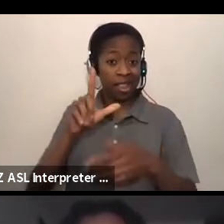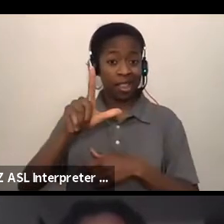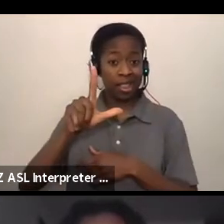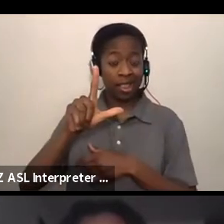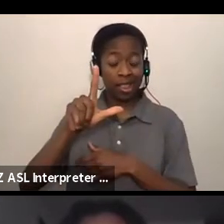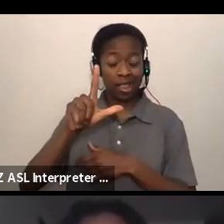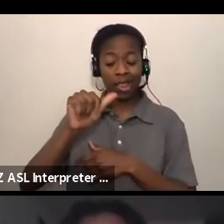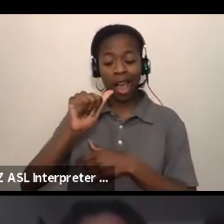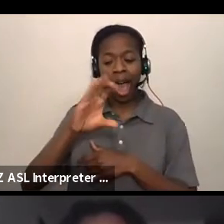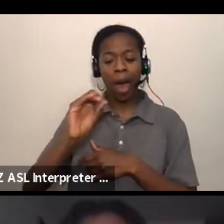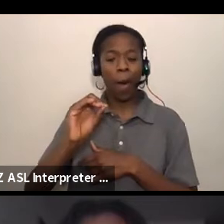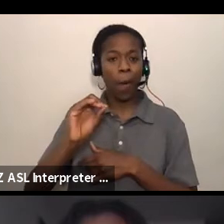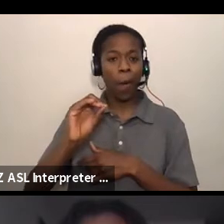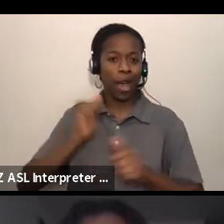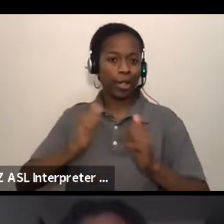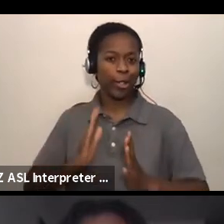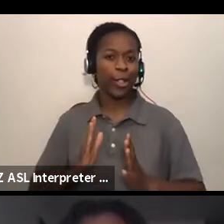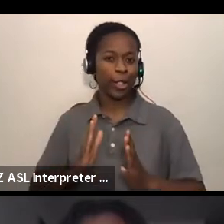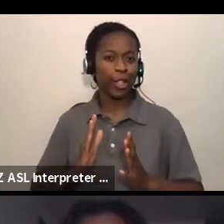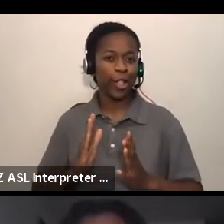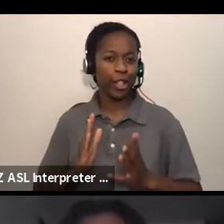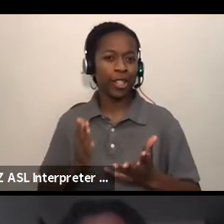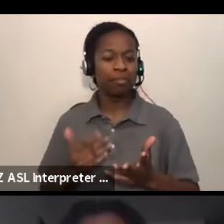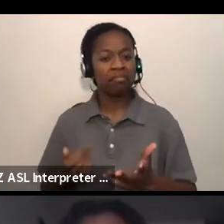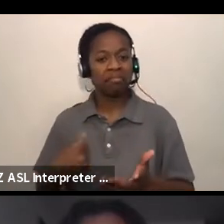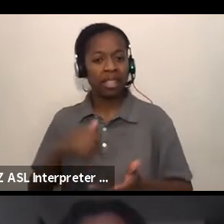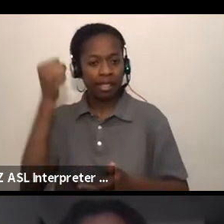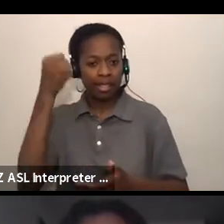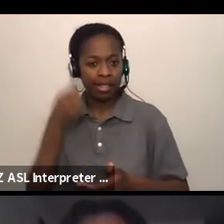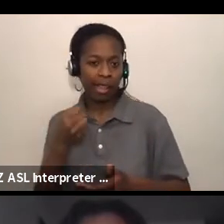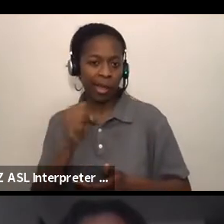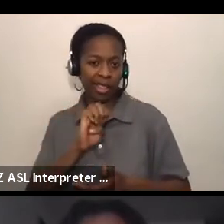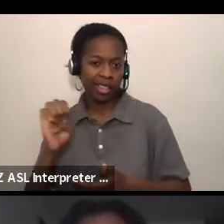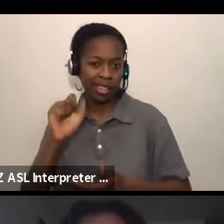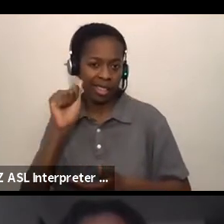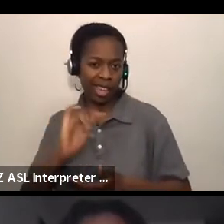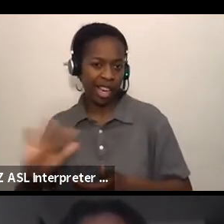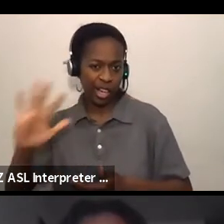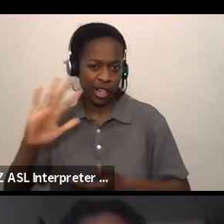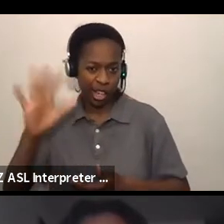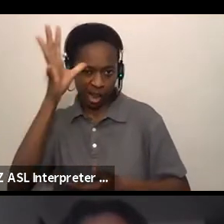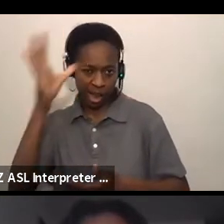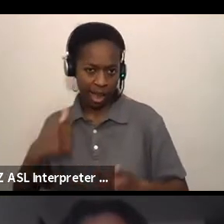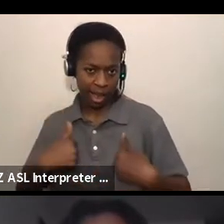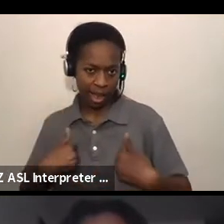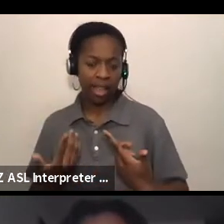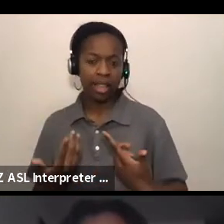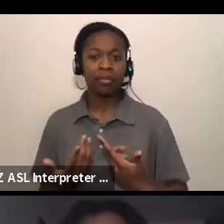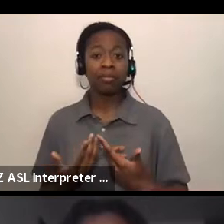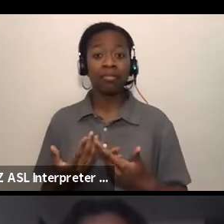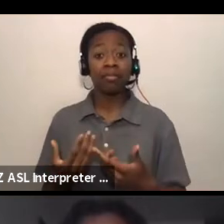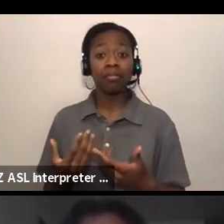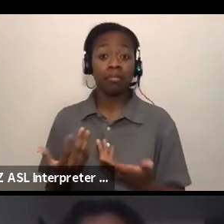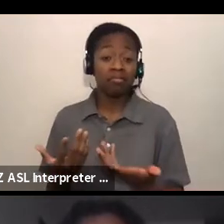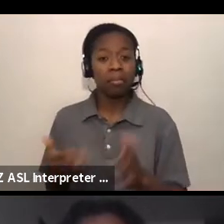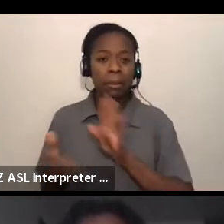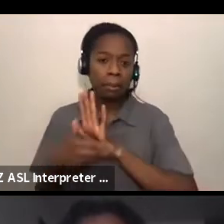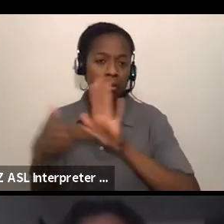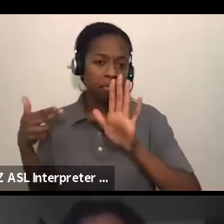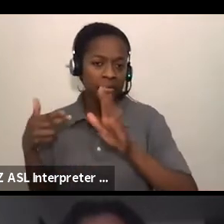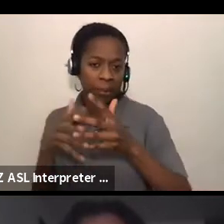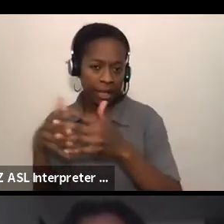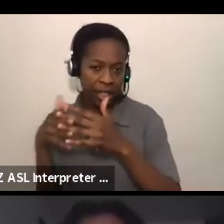this Southeast Asian guy who was even within the Asian American, you know, labeling, and we're